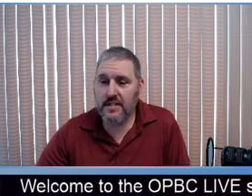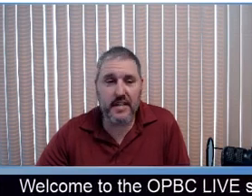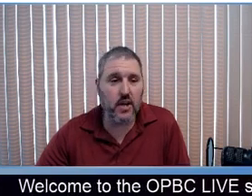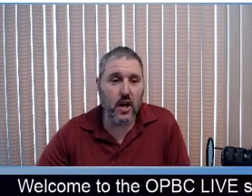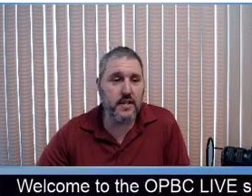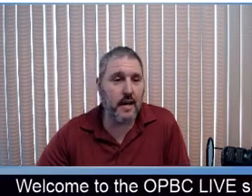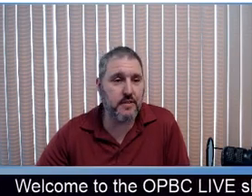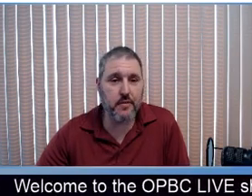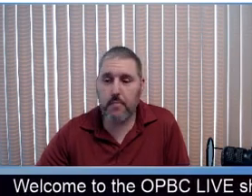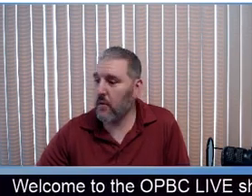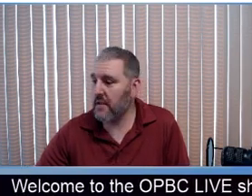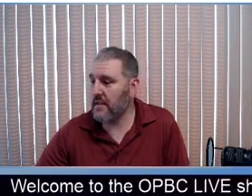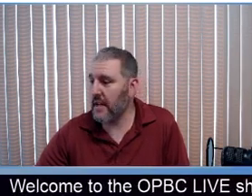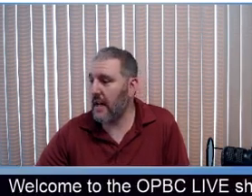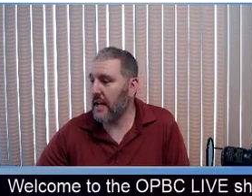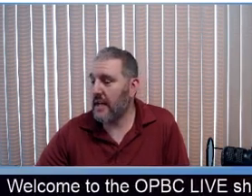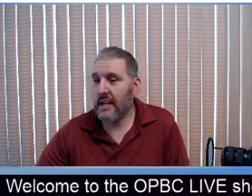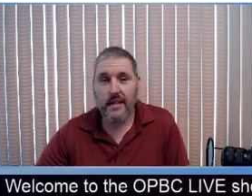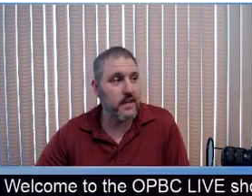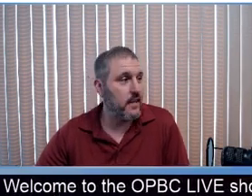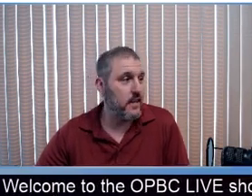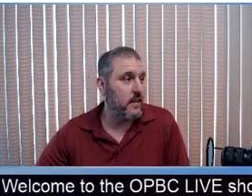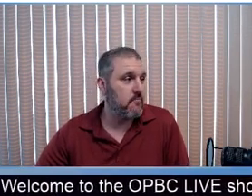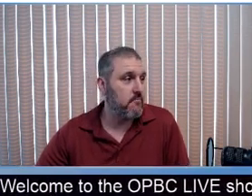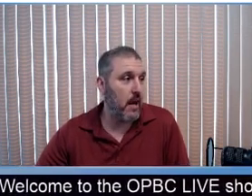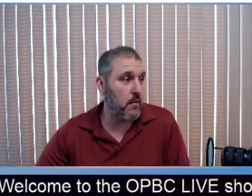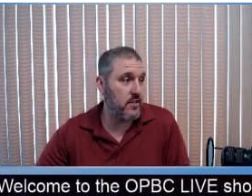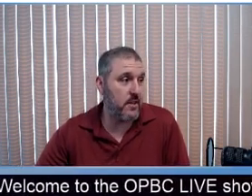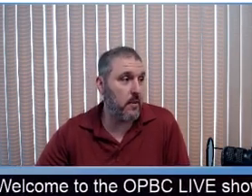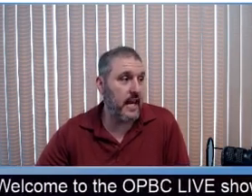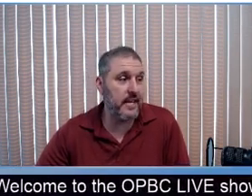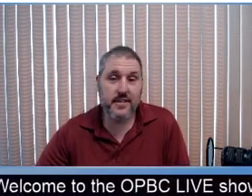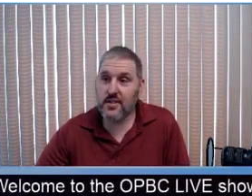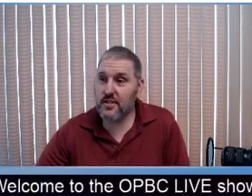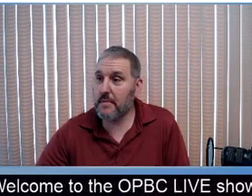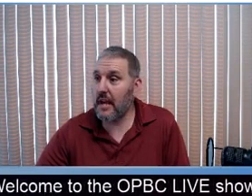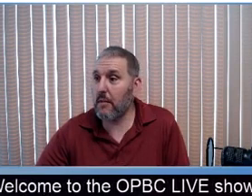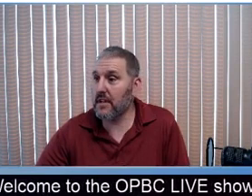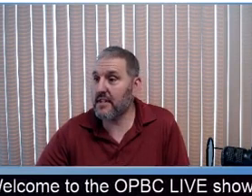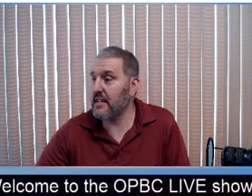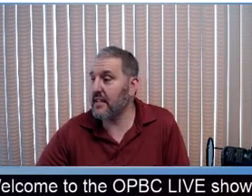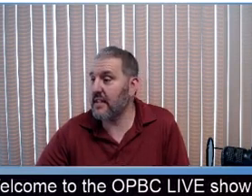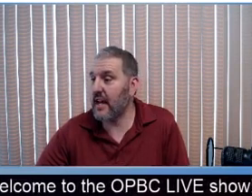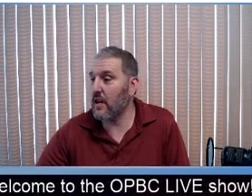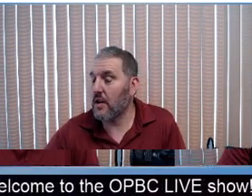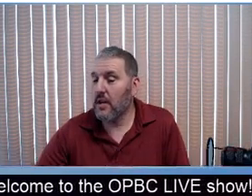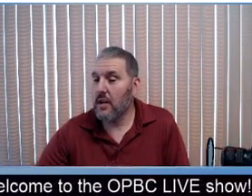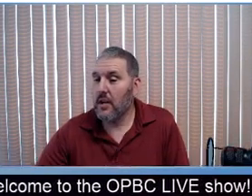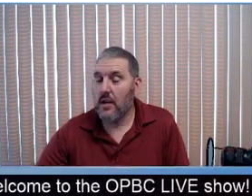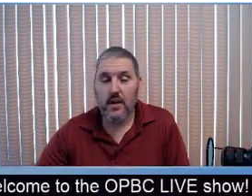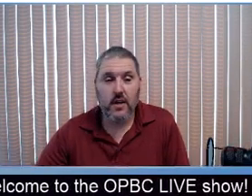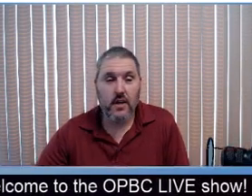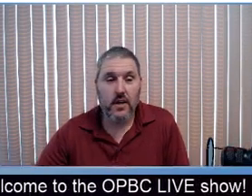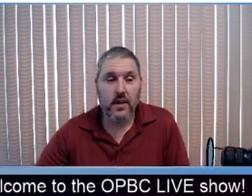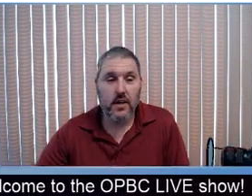I want to see an autopsy report of this guy. I want to see what he had in his system, and I want to see the entire